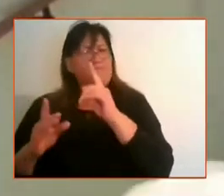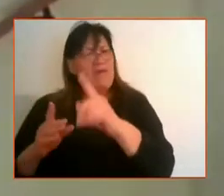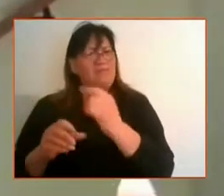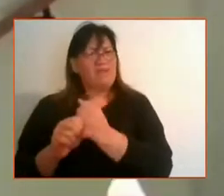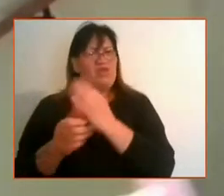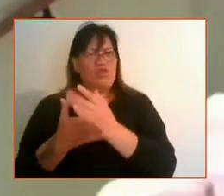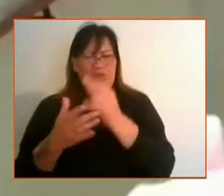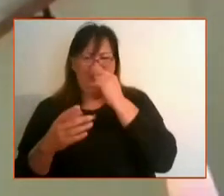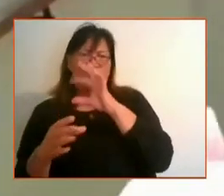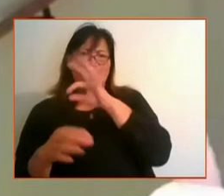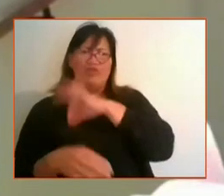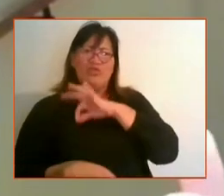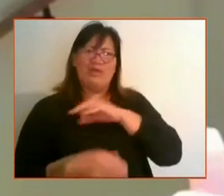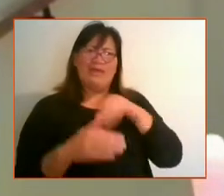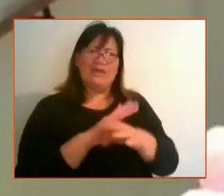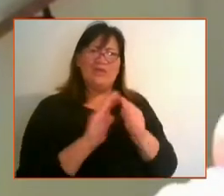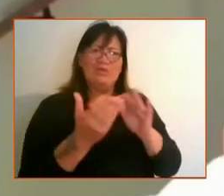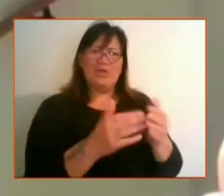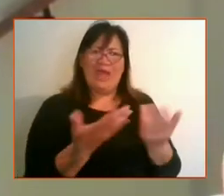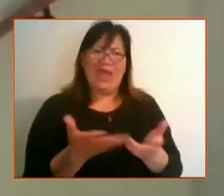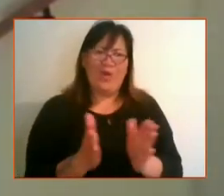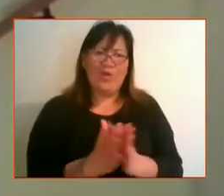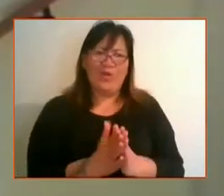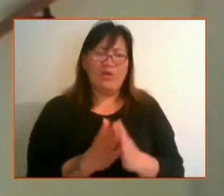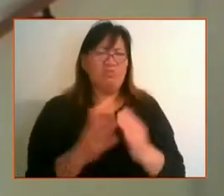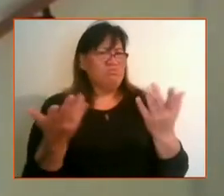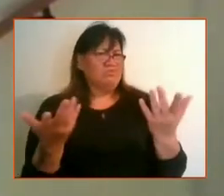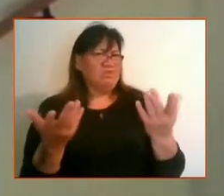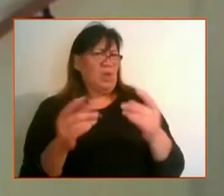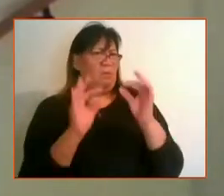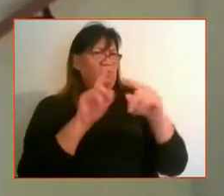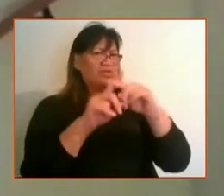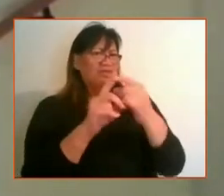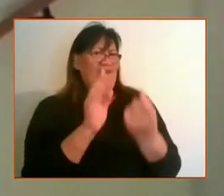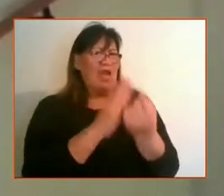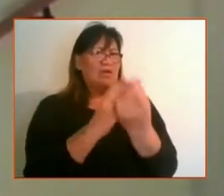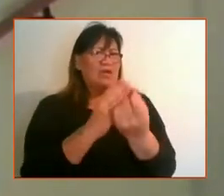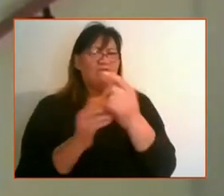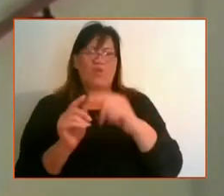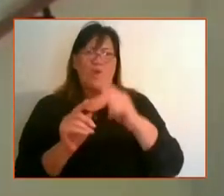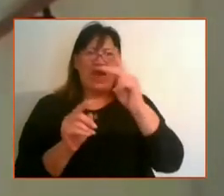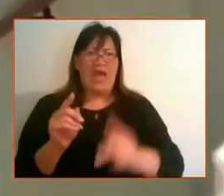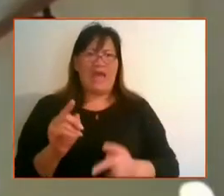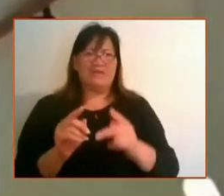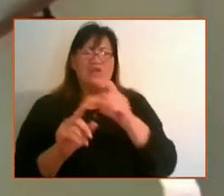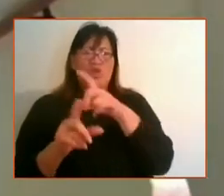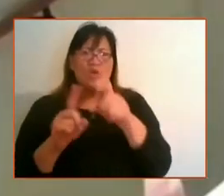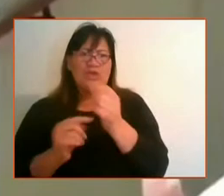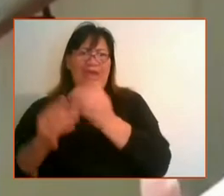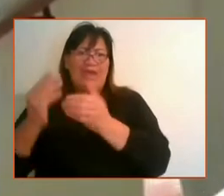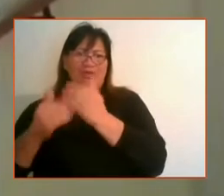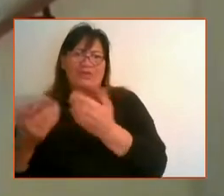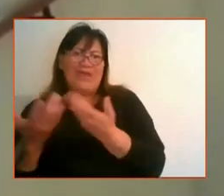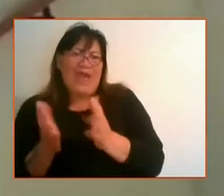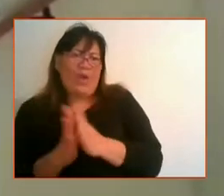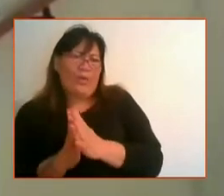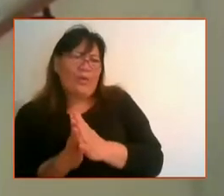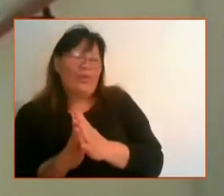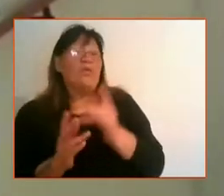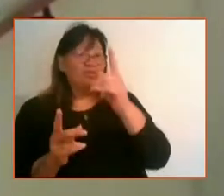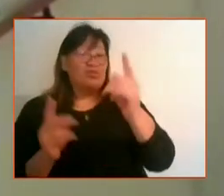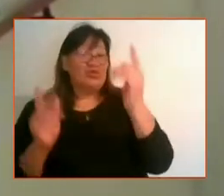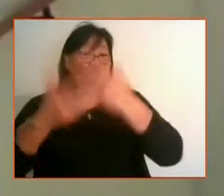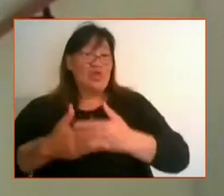How will we measure the known well-being outcomes of arts, culture, and heritage to New Zealanders? These are some of the points that we want